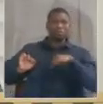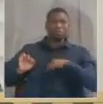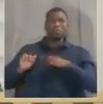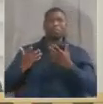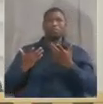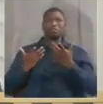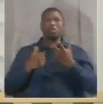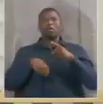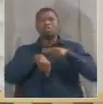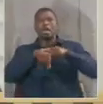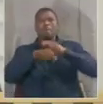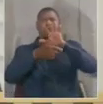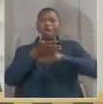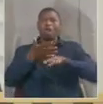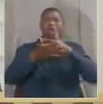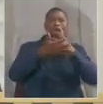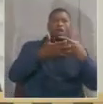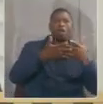scheduled